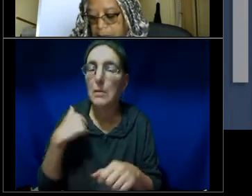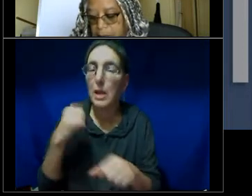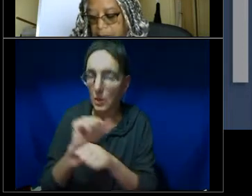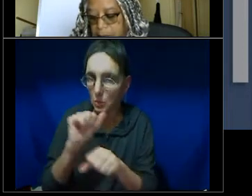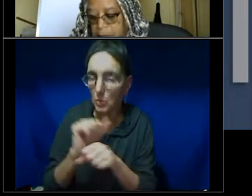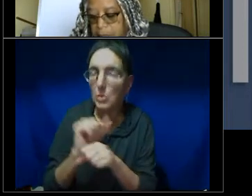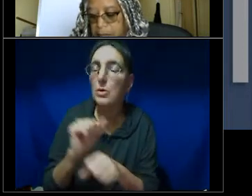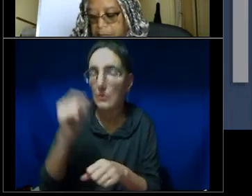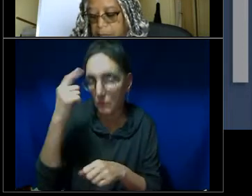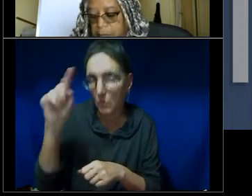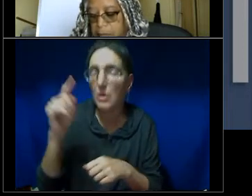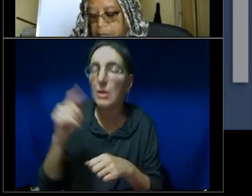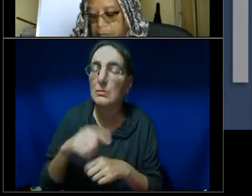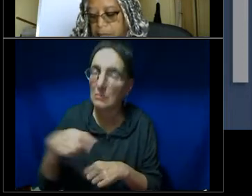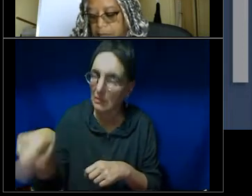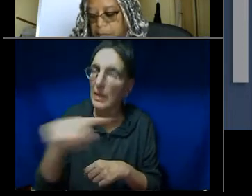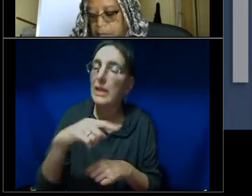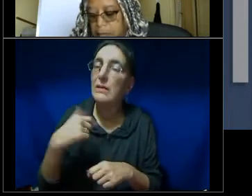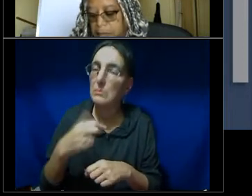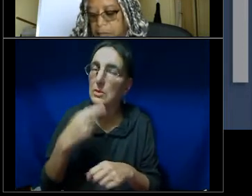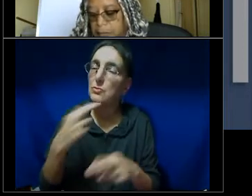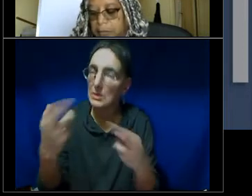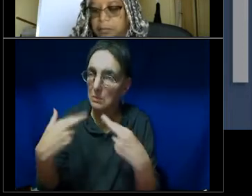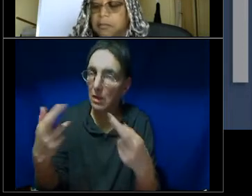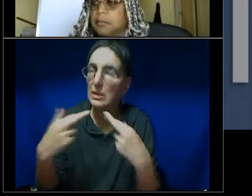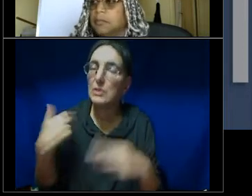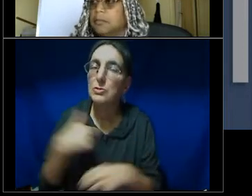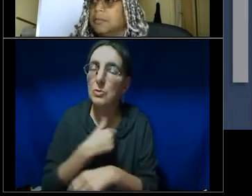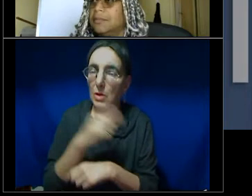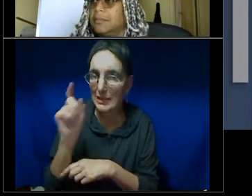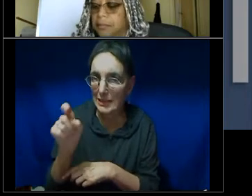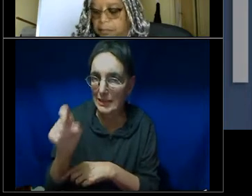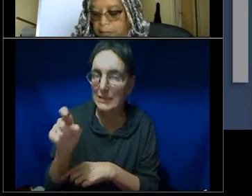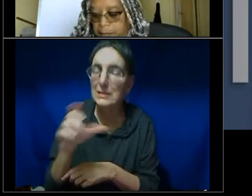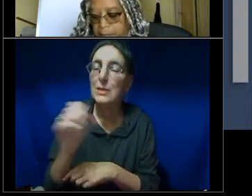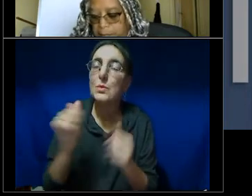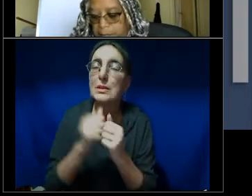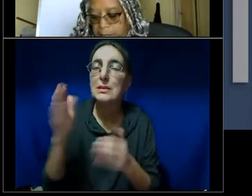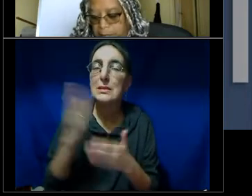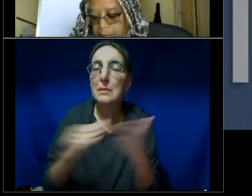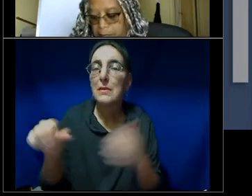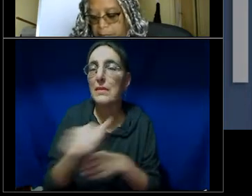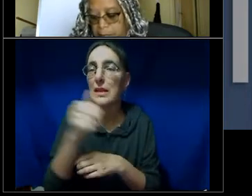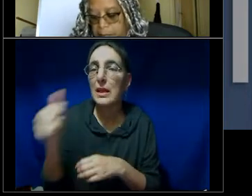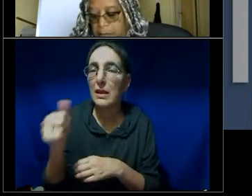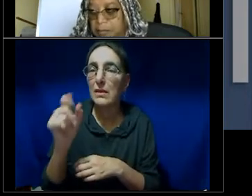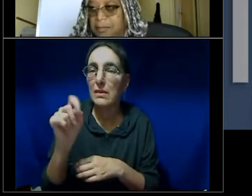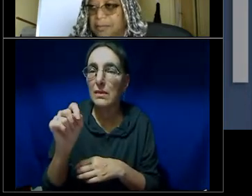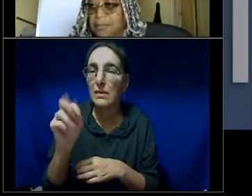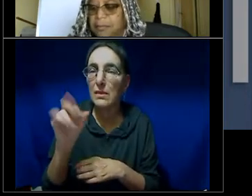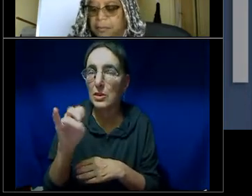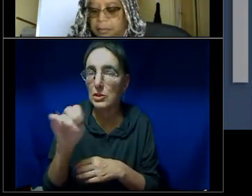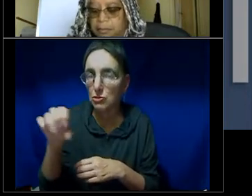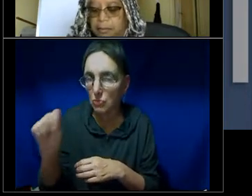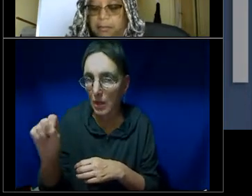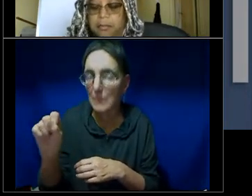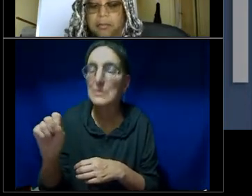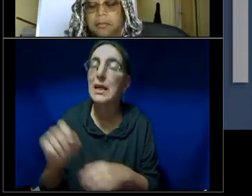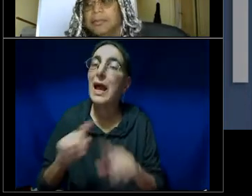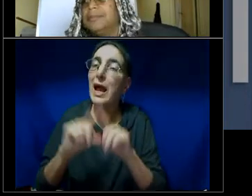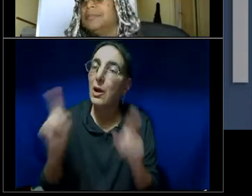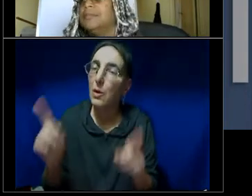very respondent to our needs, and with some of the other tribes on the commission. However, with